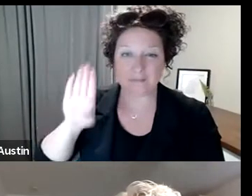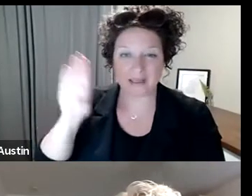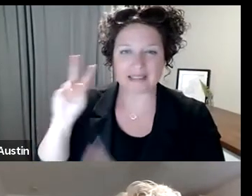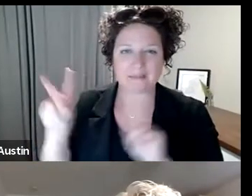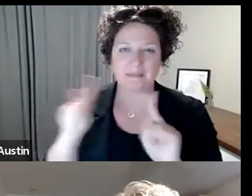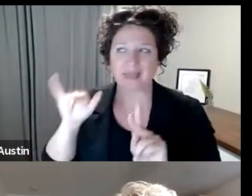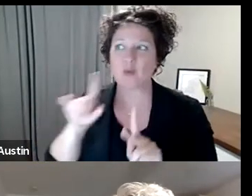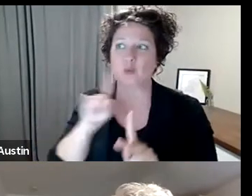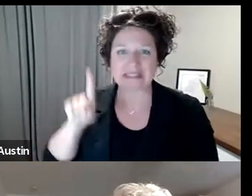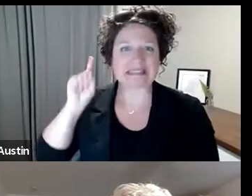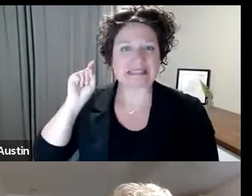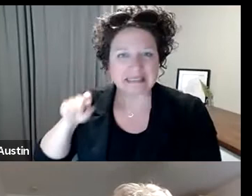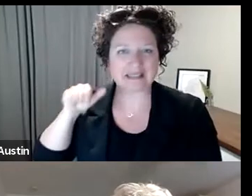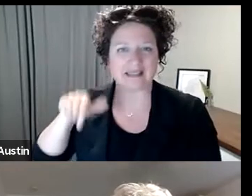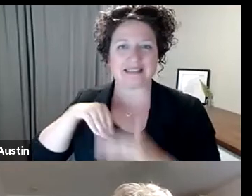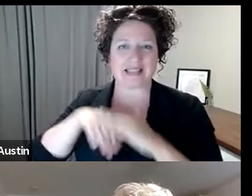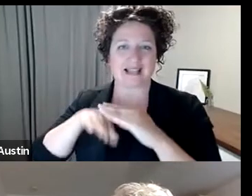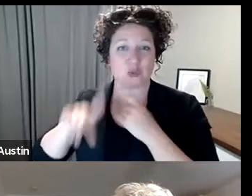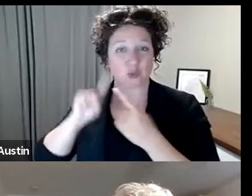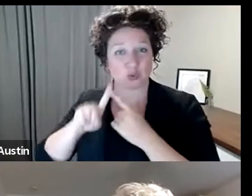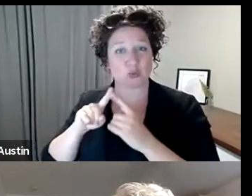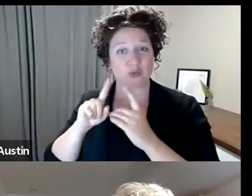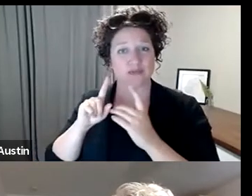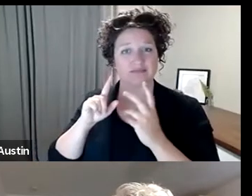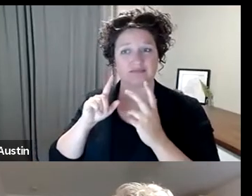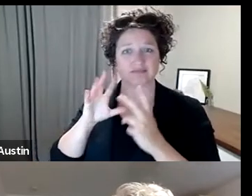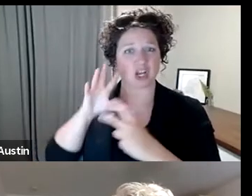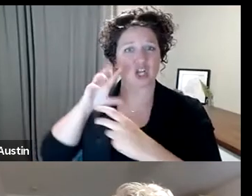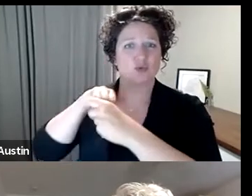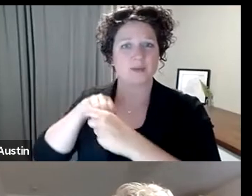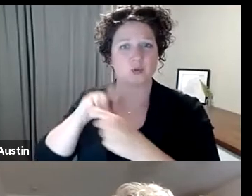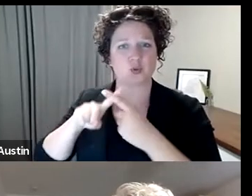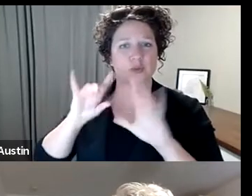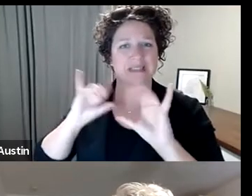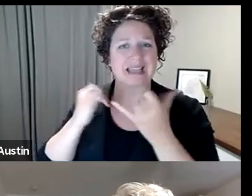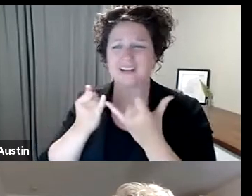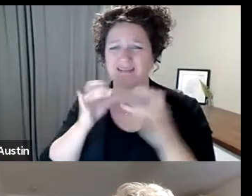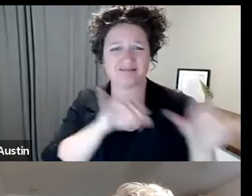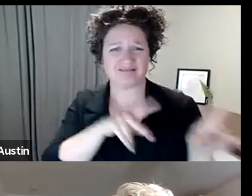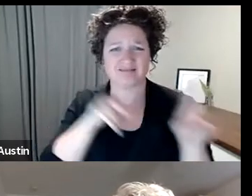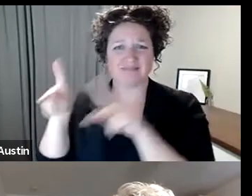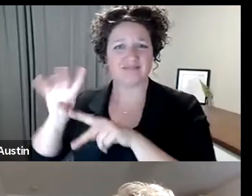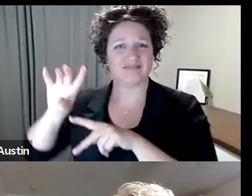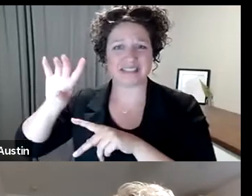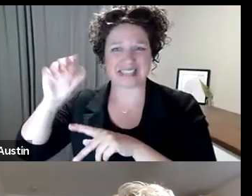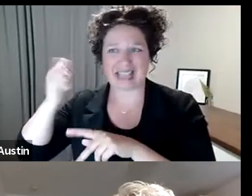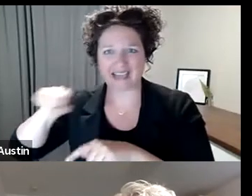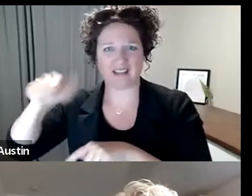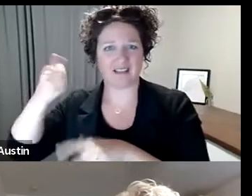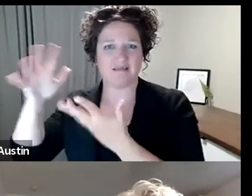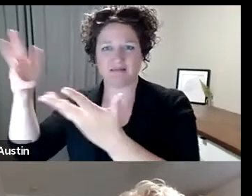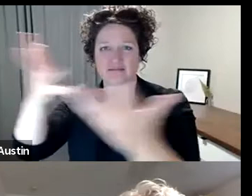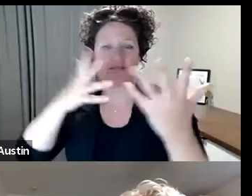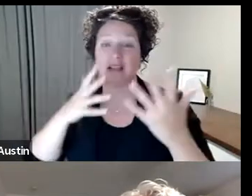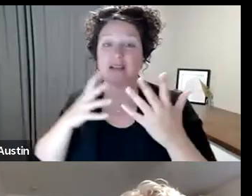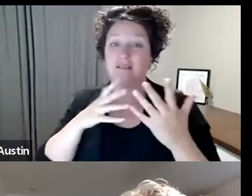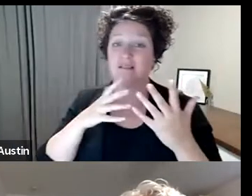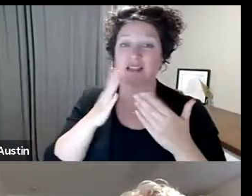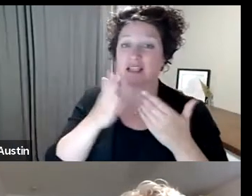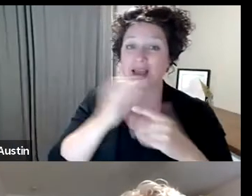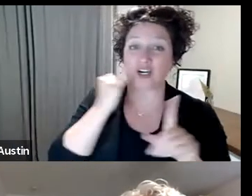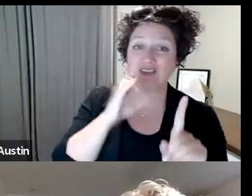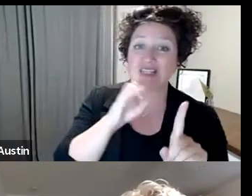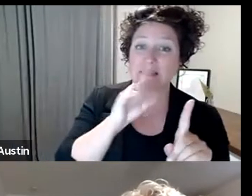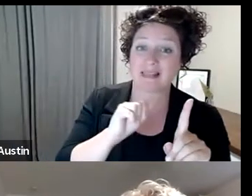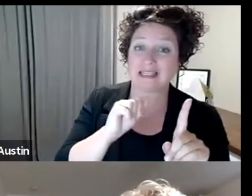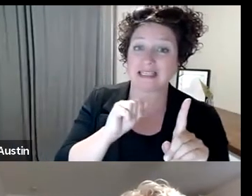really need this access to contribute to society just like anybody else. Whether their disability is visible or hidden,